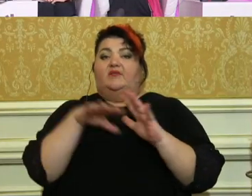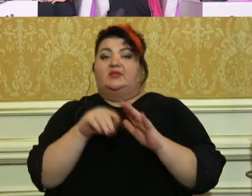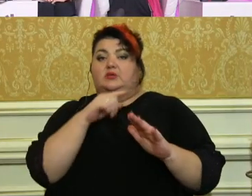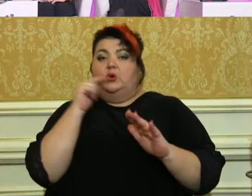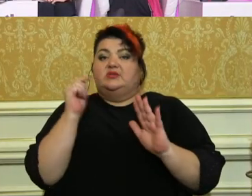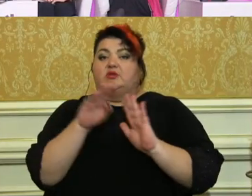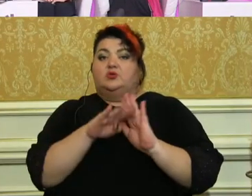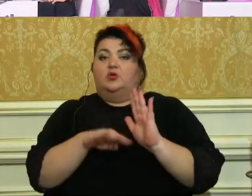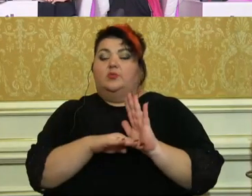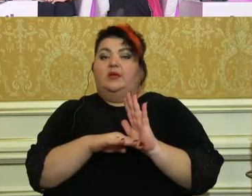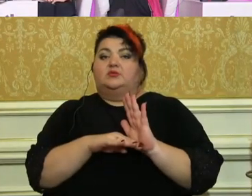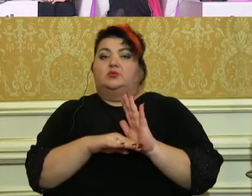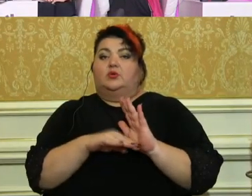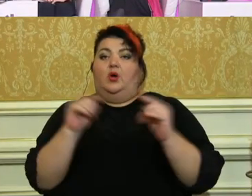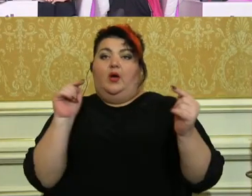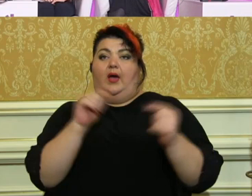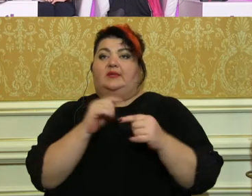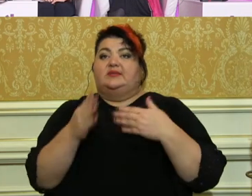Parliament, and so while she's